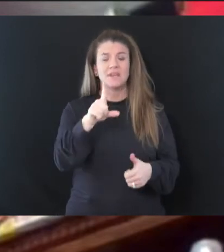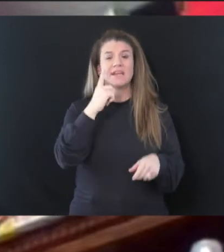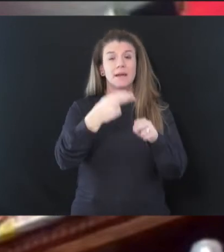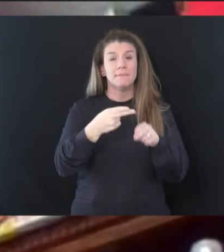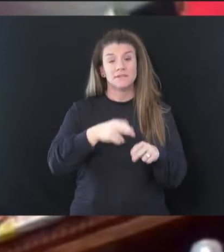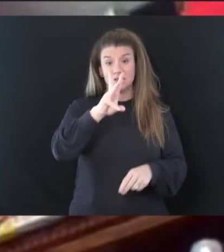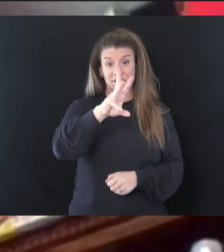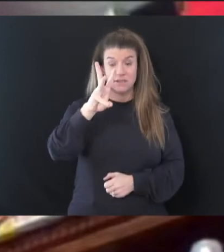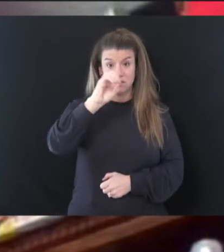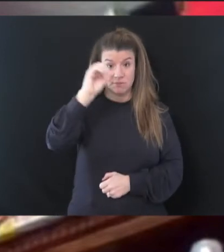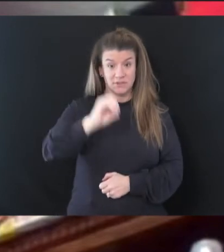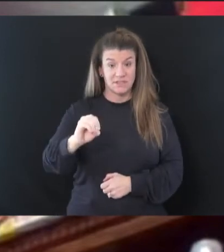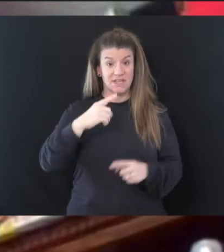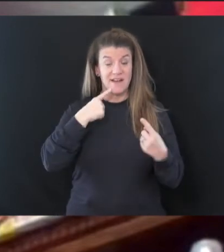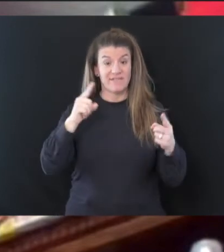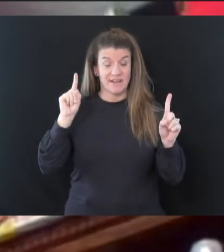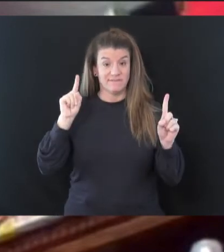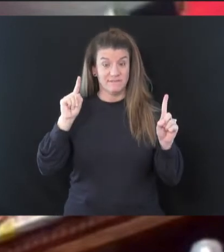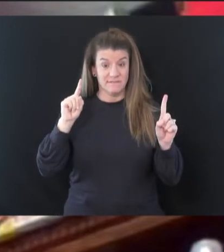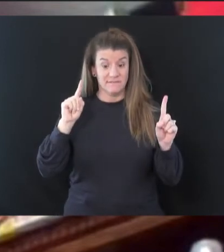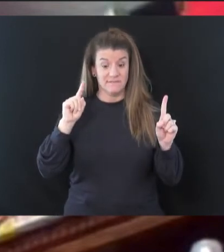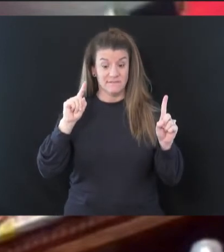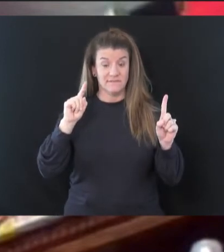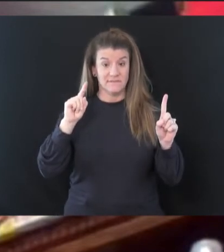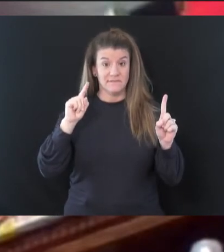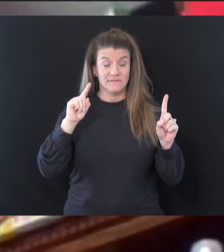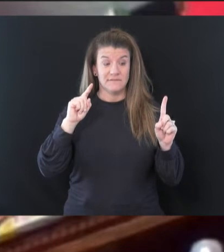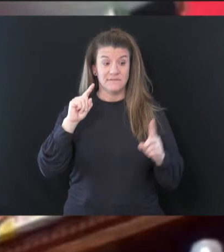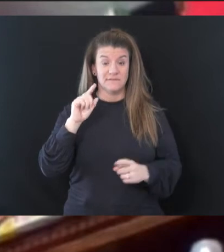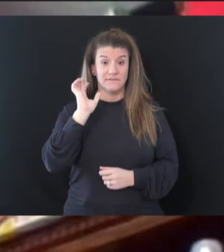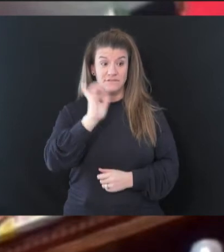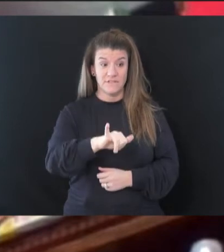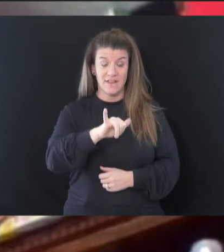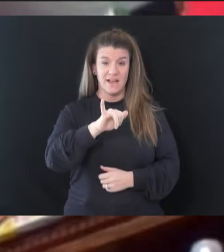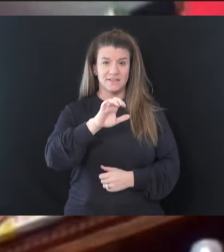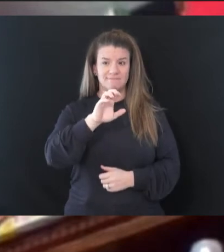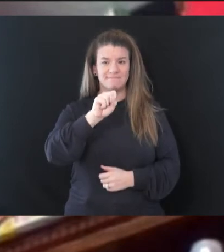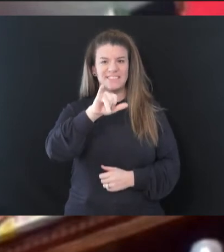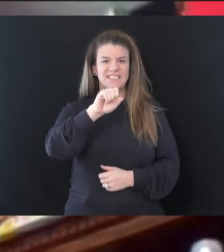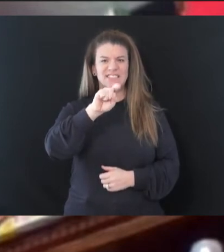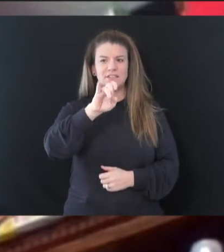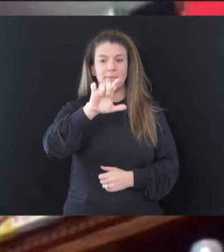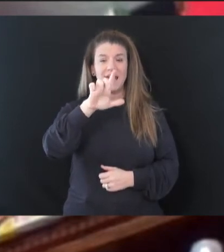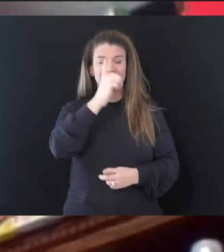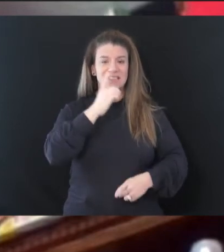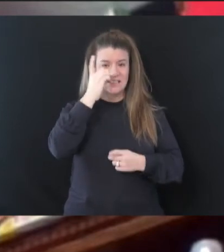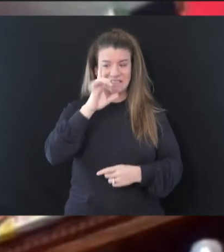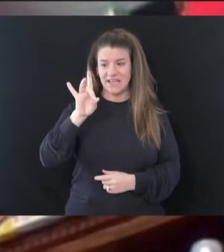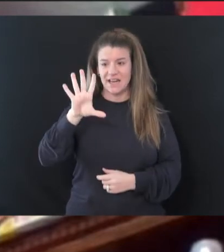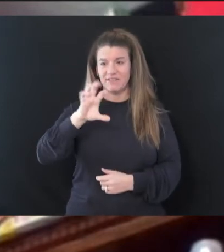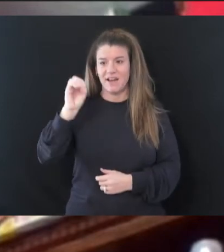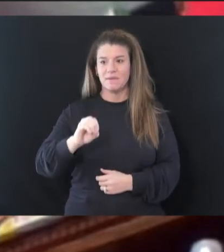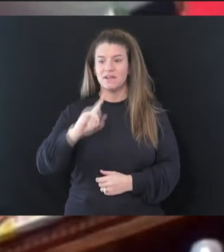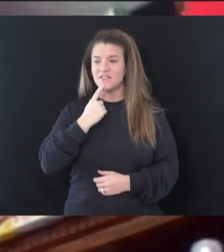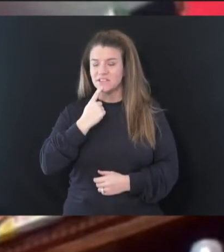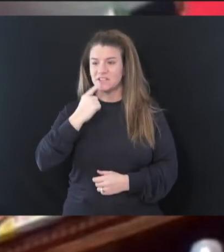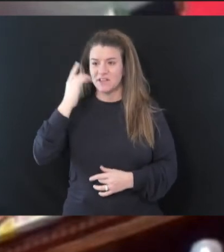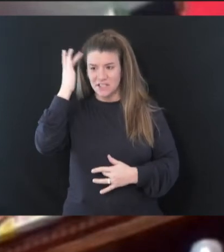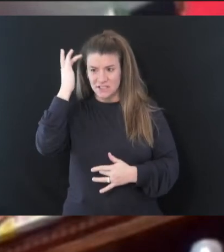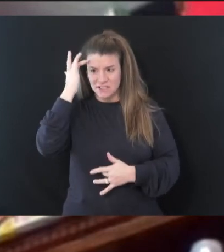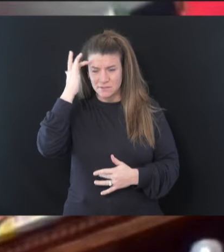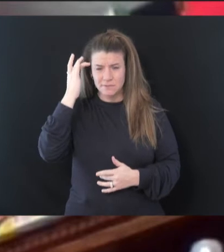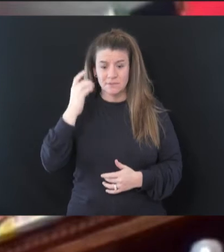66% effective for, I think, moderate symptomatic disease, about 85% for severe illness, and